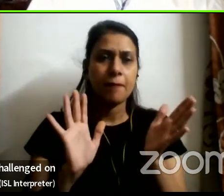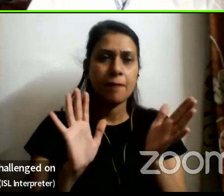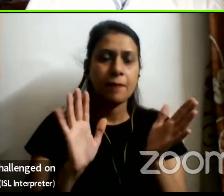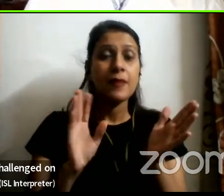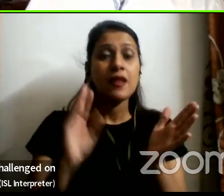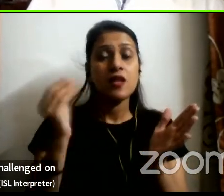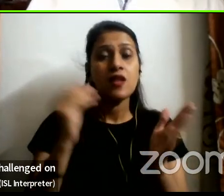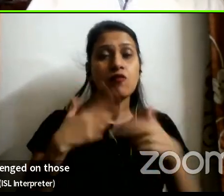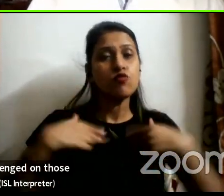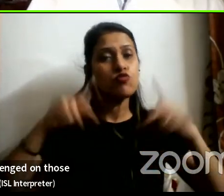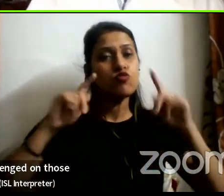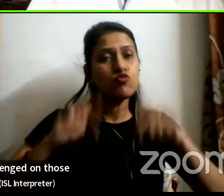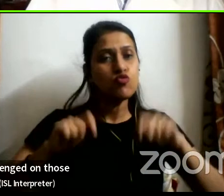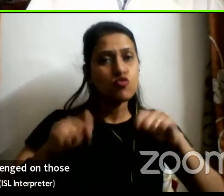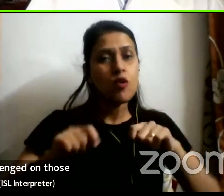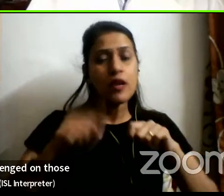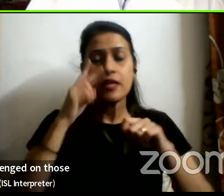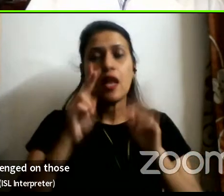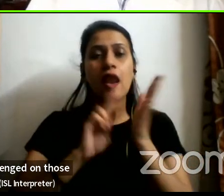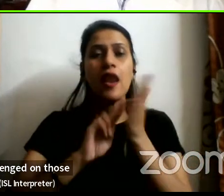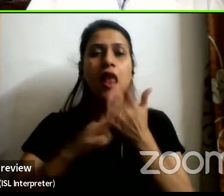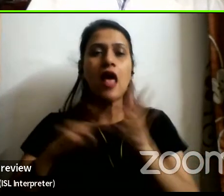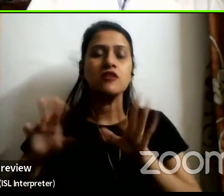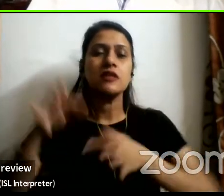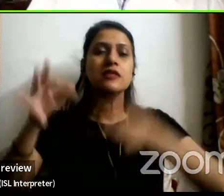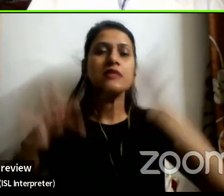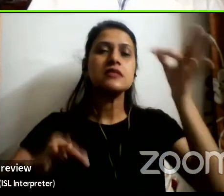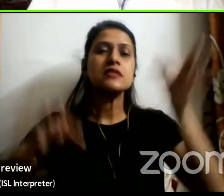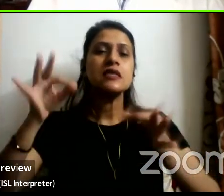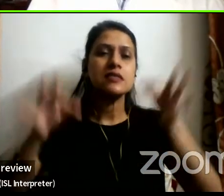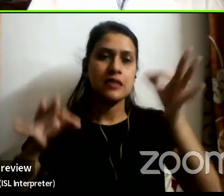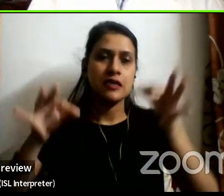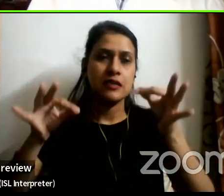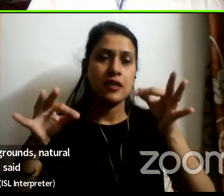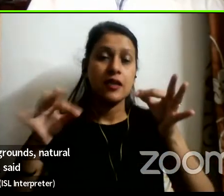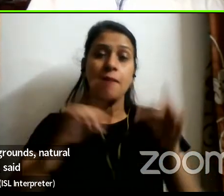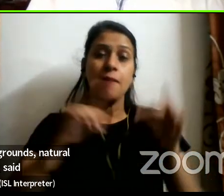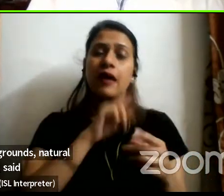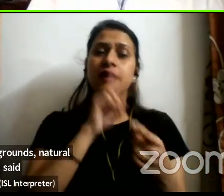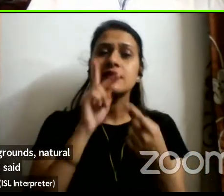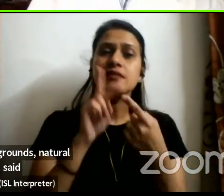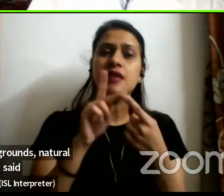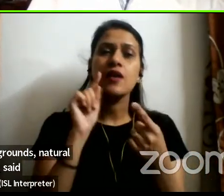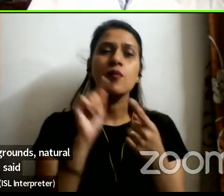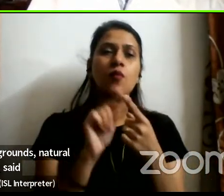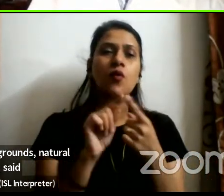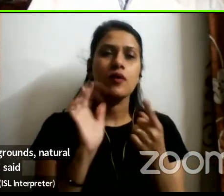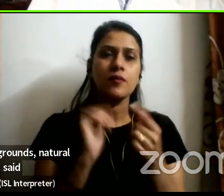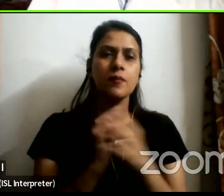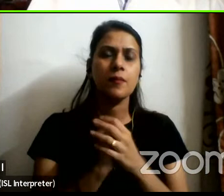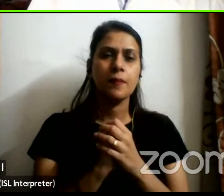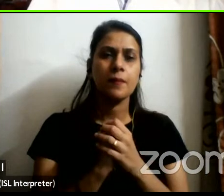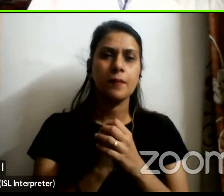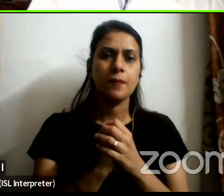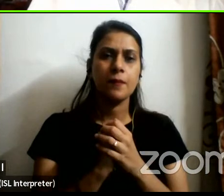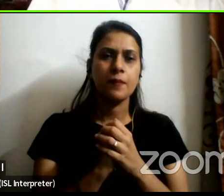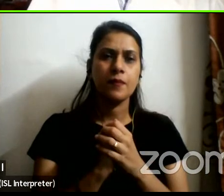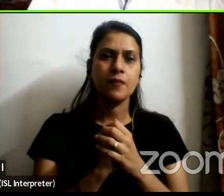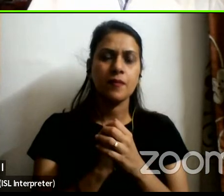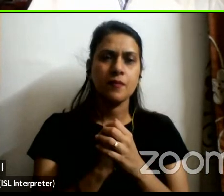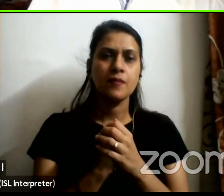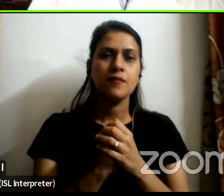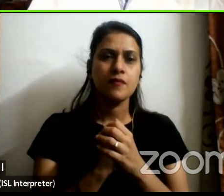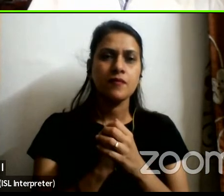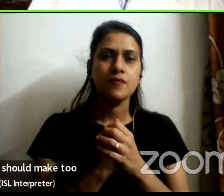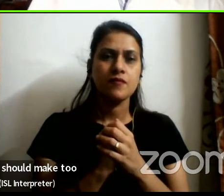judicial review grounds, natural justice and stuff. But having said that, my other point is, I don't think we should make too much out of the absence